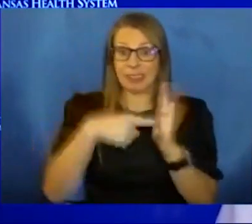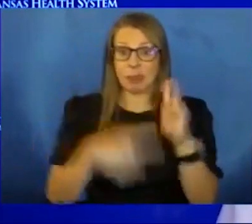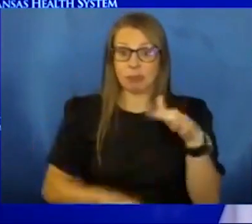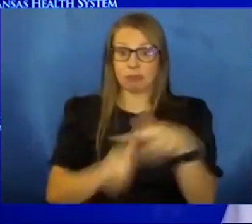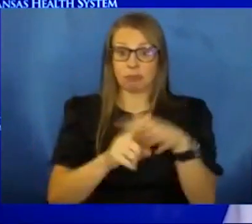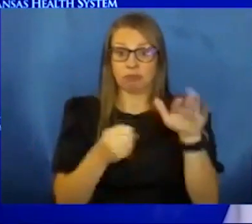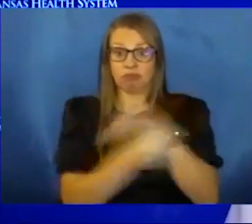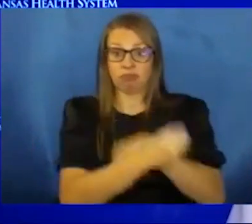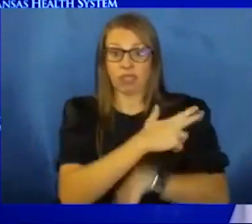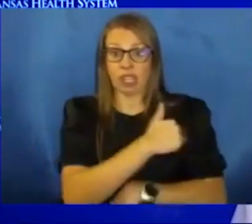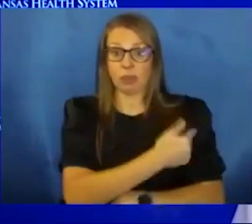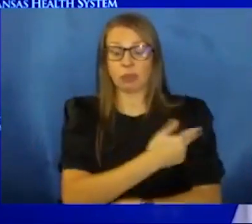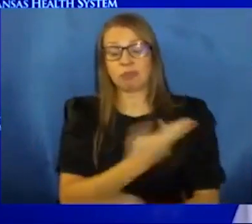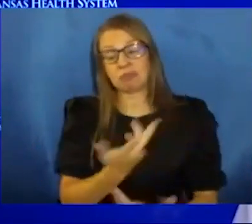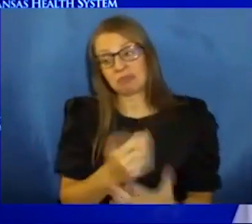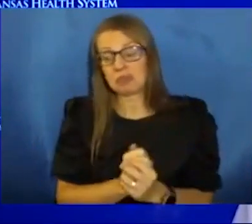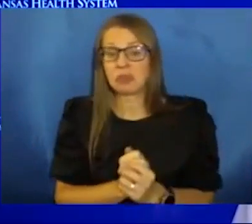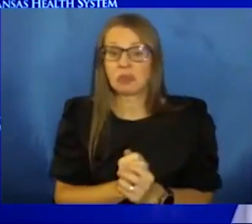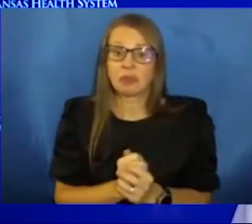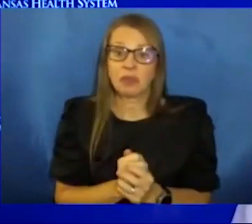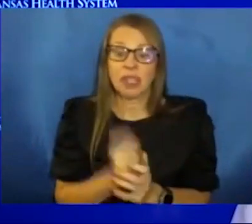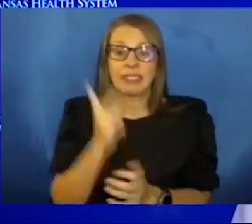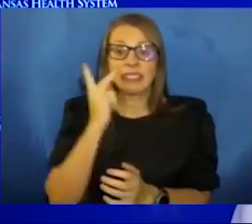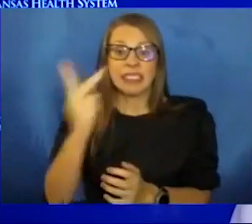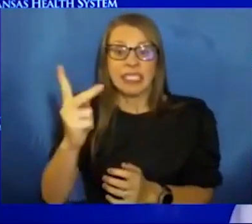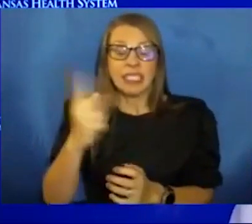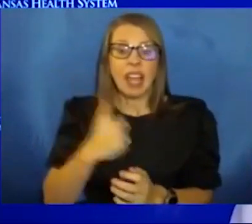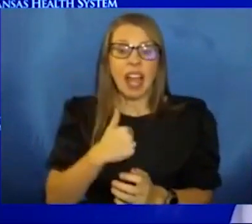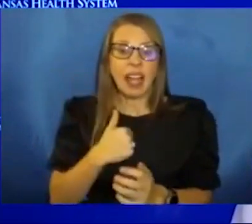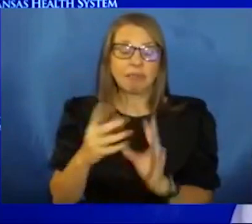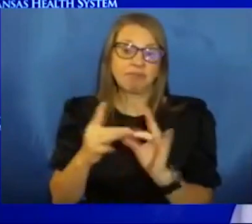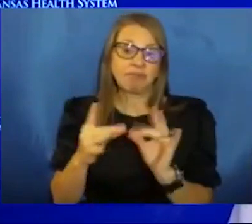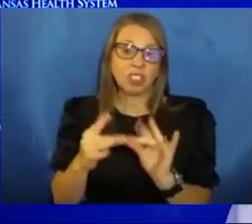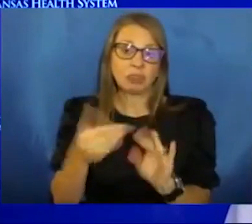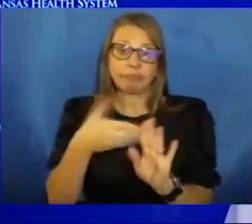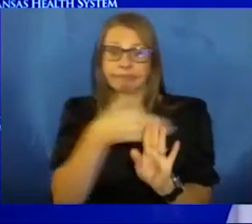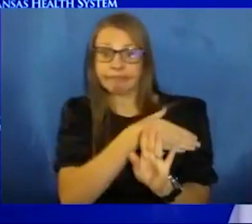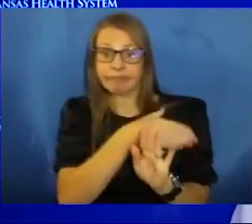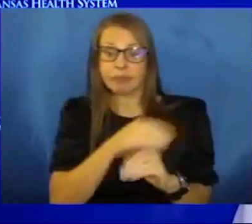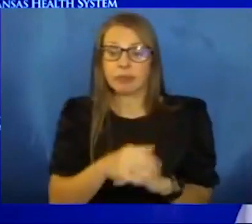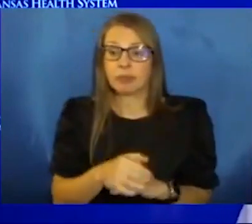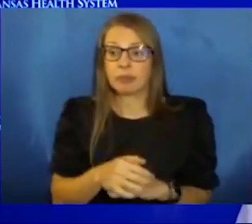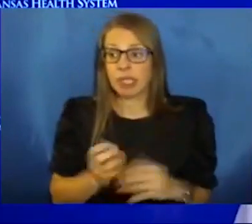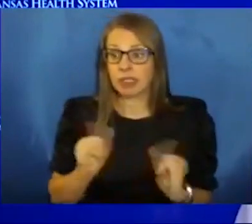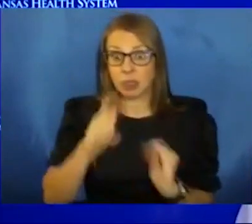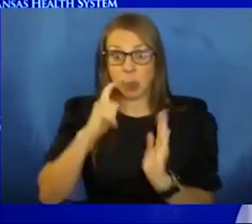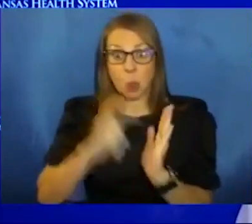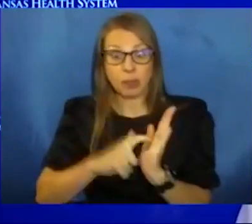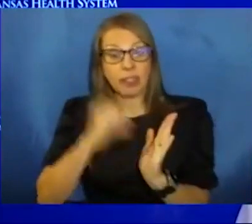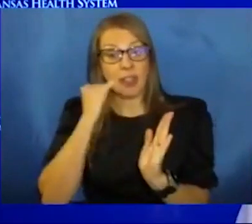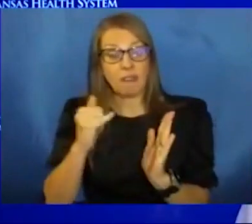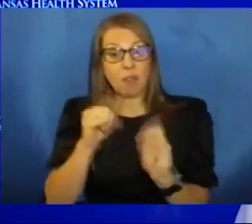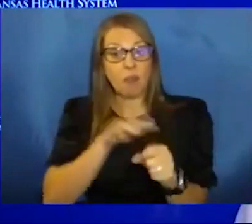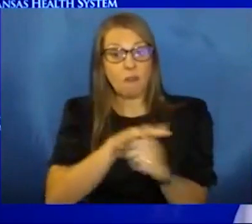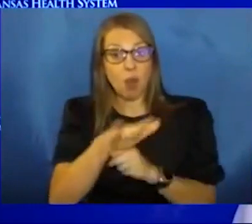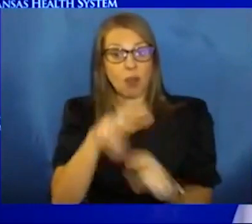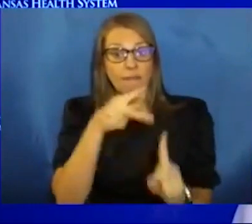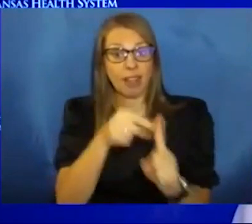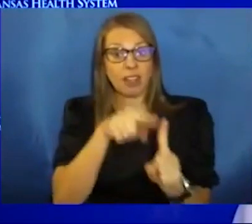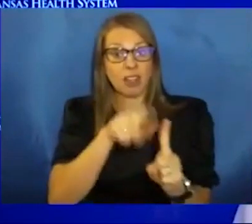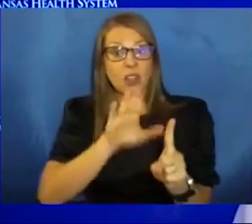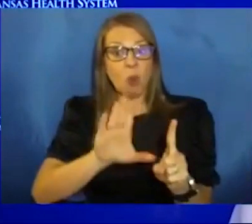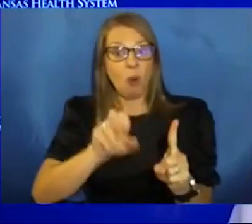infected, it's pretty high risk to do that. Now, if you're fully vaccinated, is the question, what is my risk of getting disease